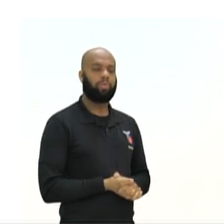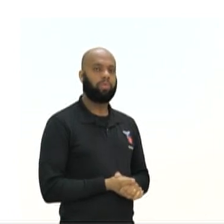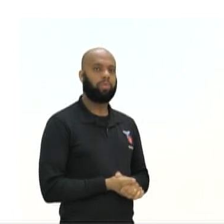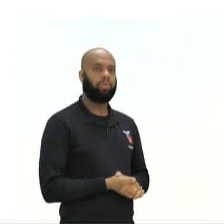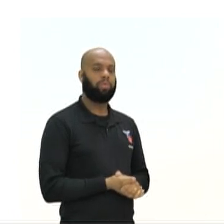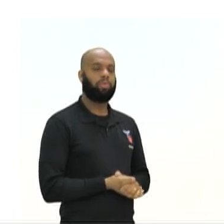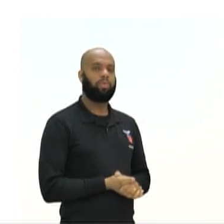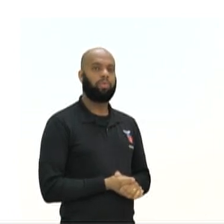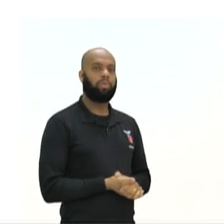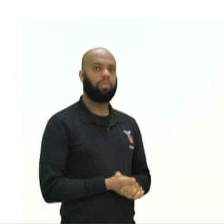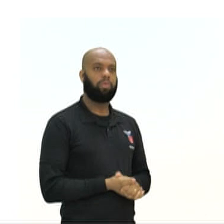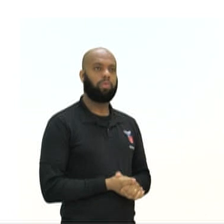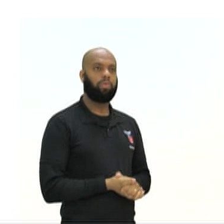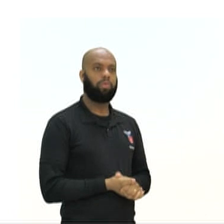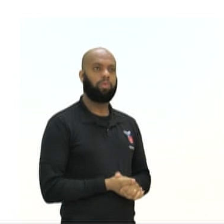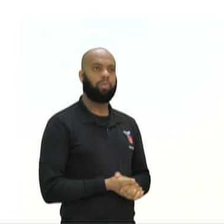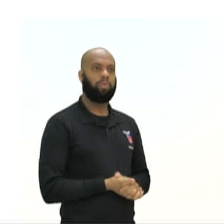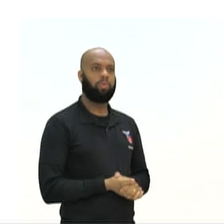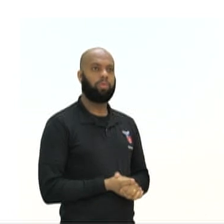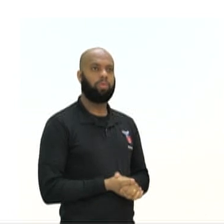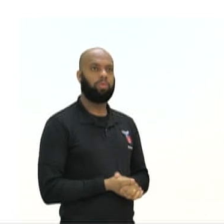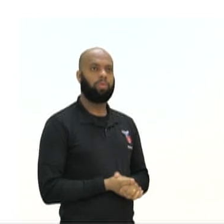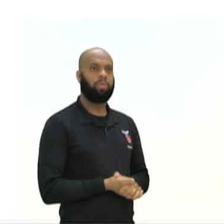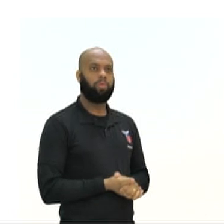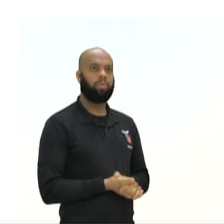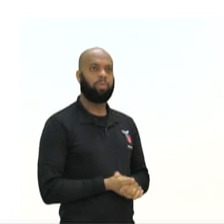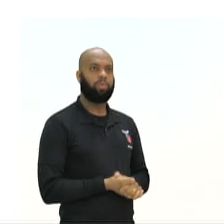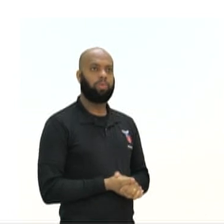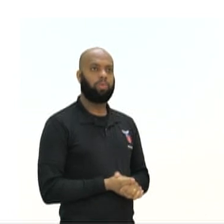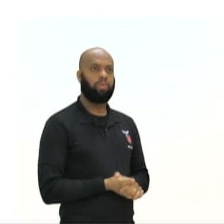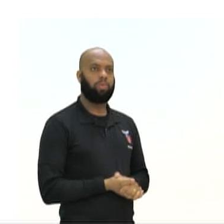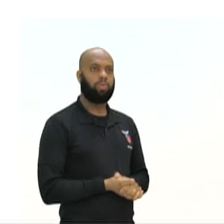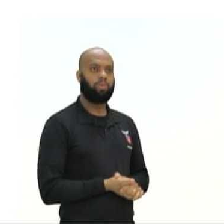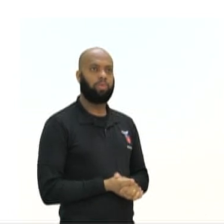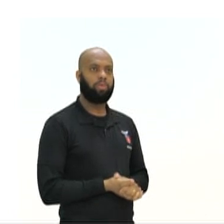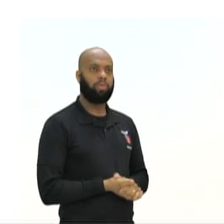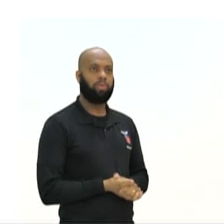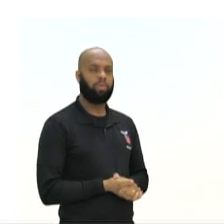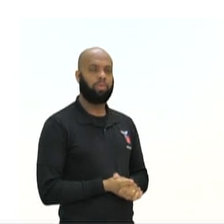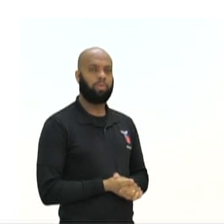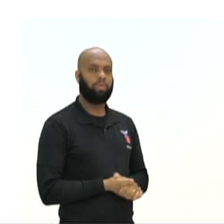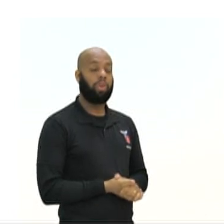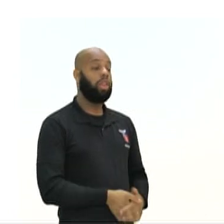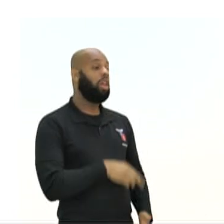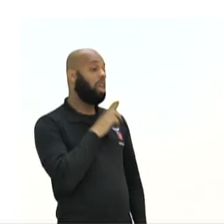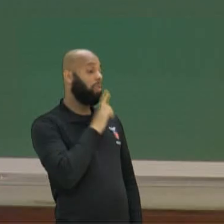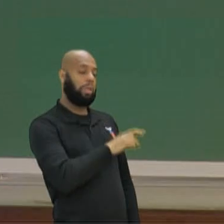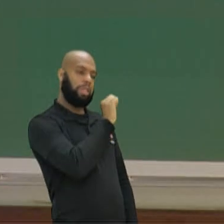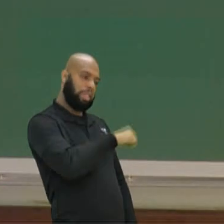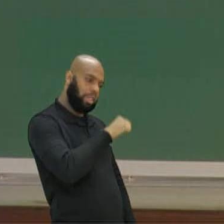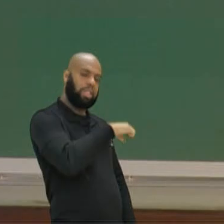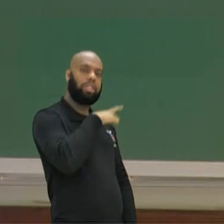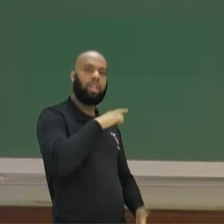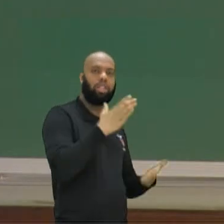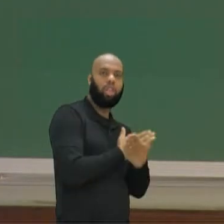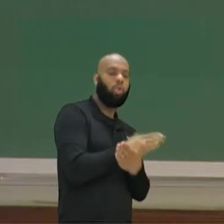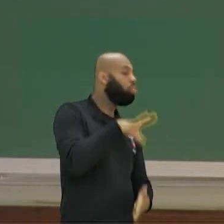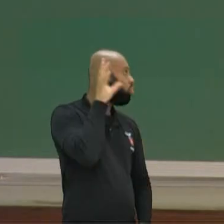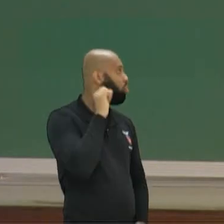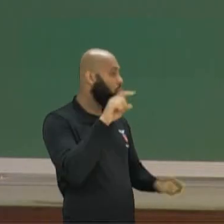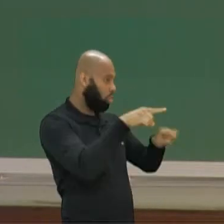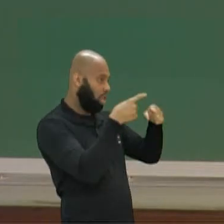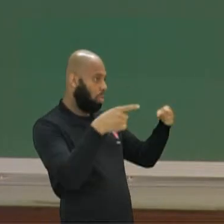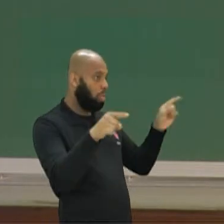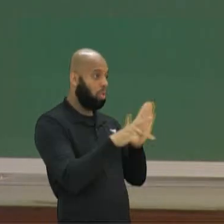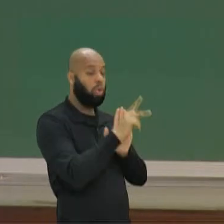to their songs and they kind of help pull me through no matter what I'm going through. Daí ela diz que sim, que tem artistas que ela escuta para poder